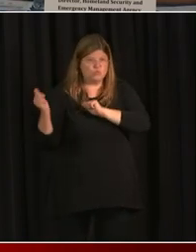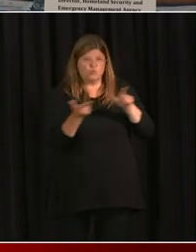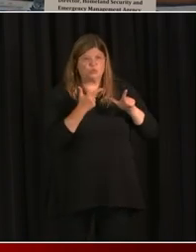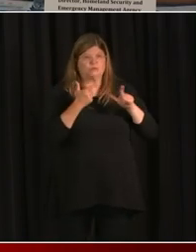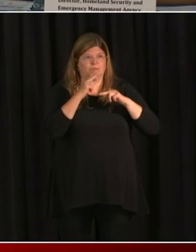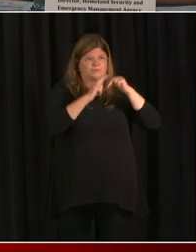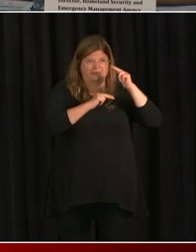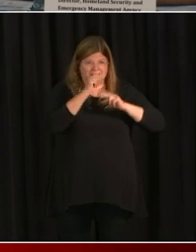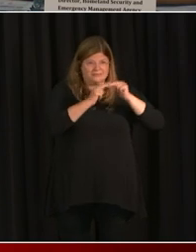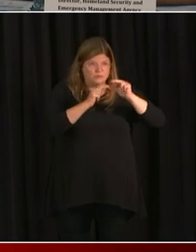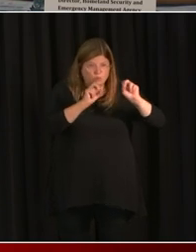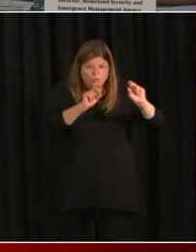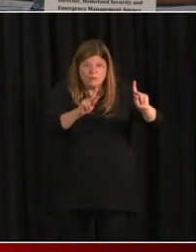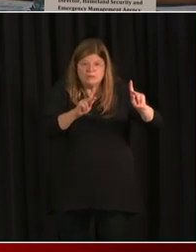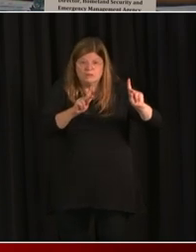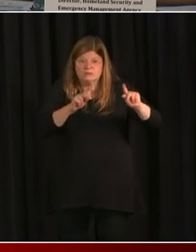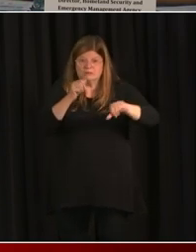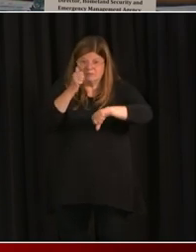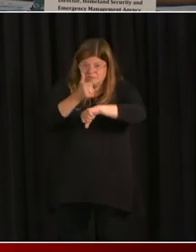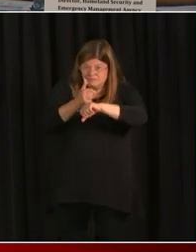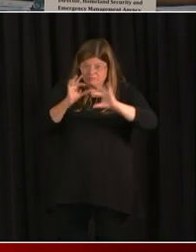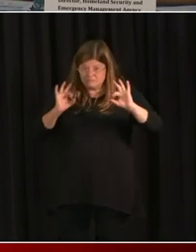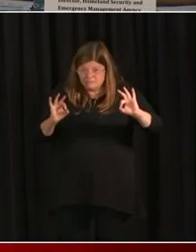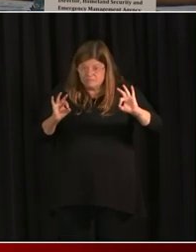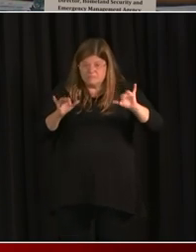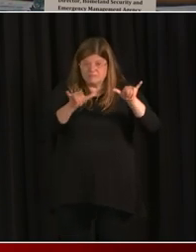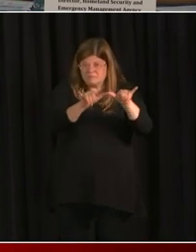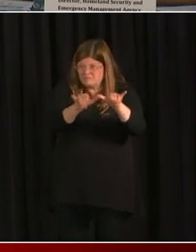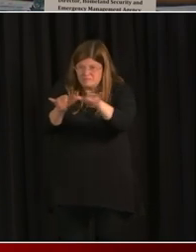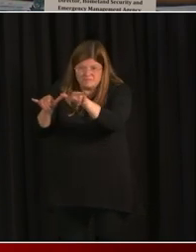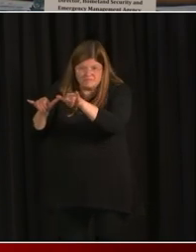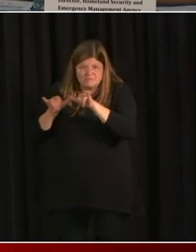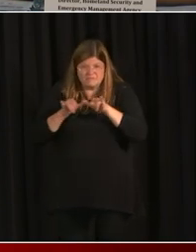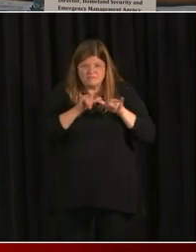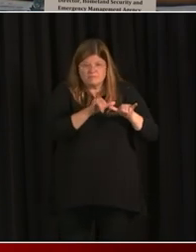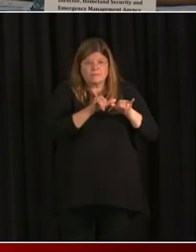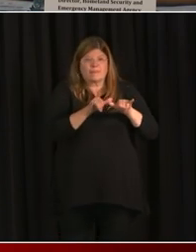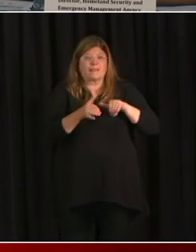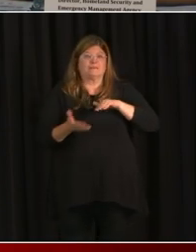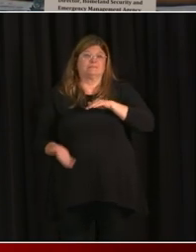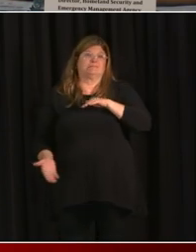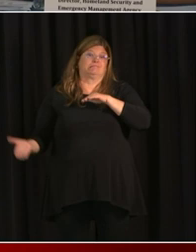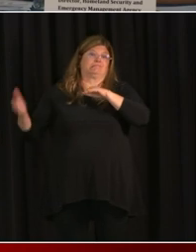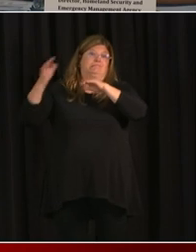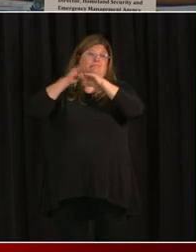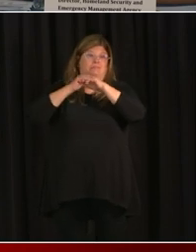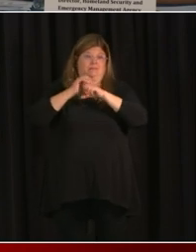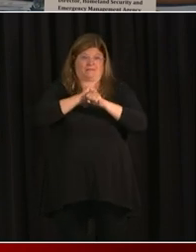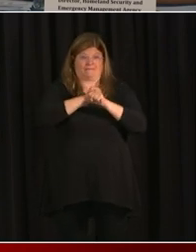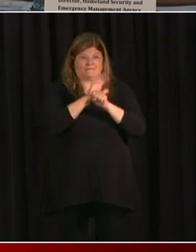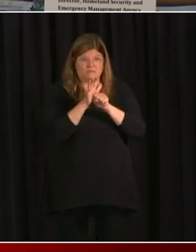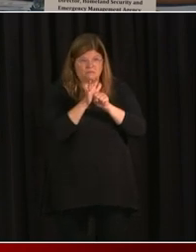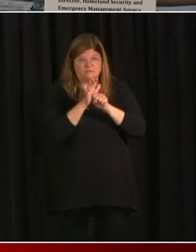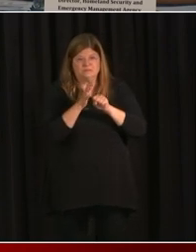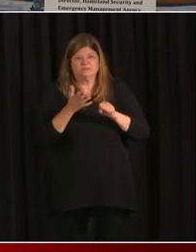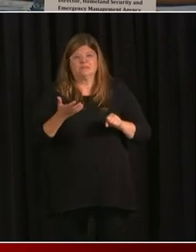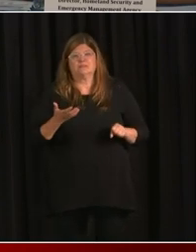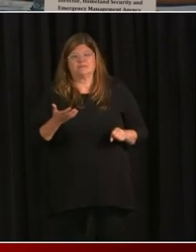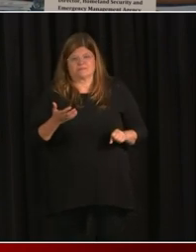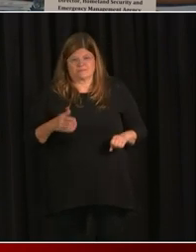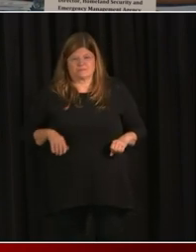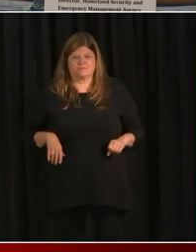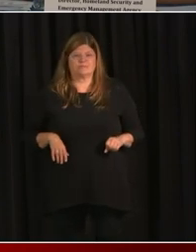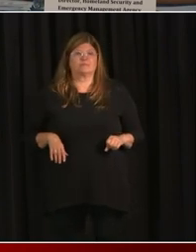are employing some new measures amidst the COVID-19 pandemic. The first is that anyone entering a